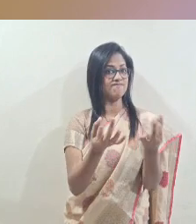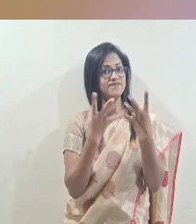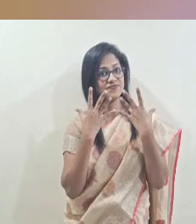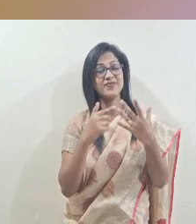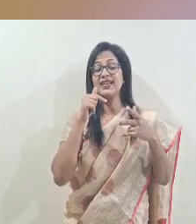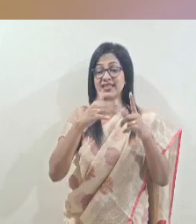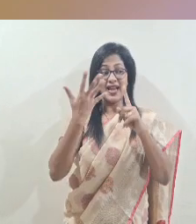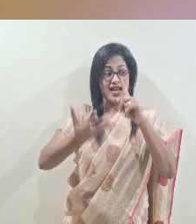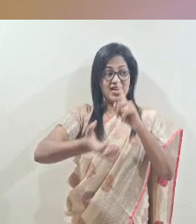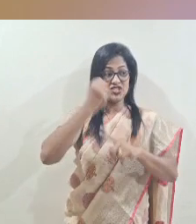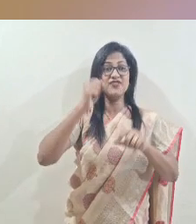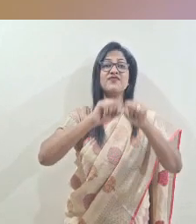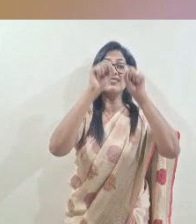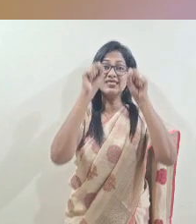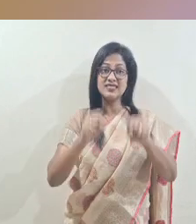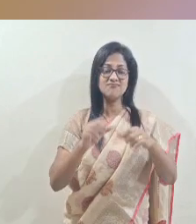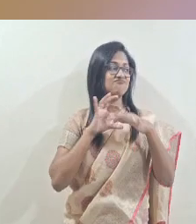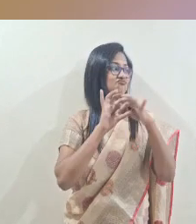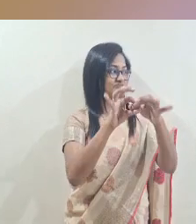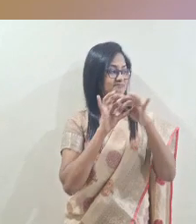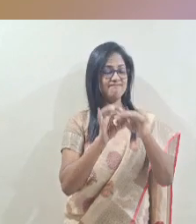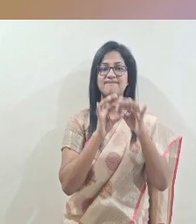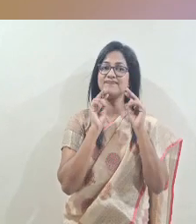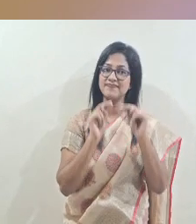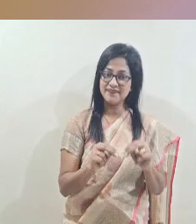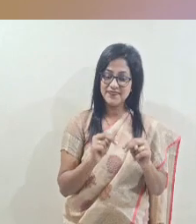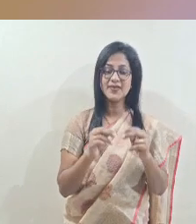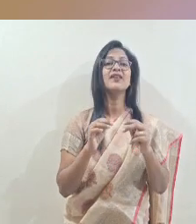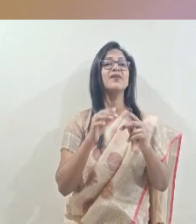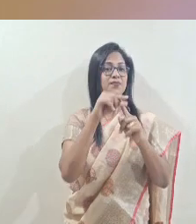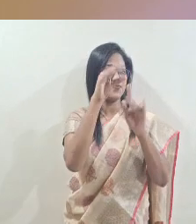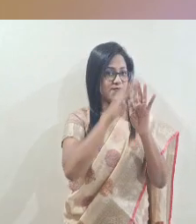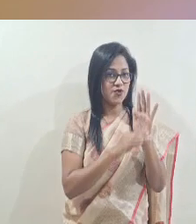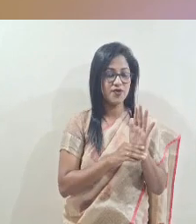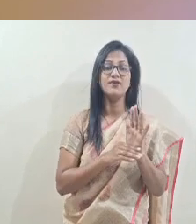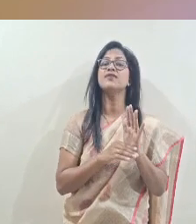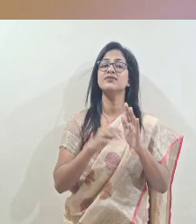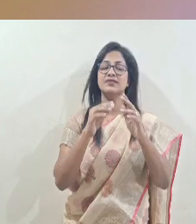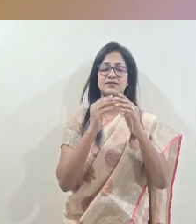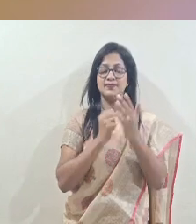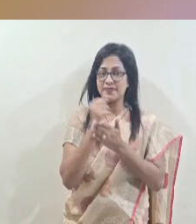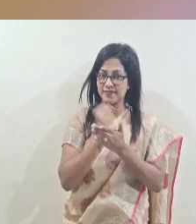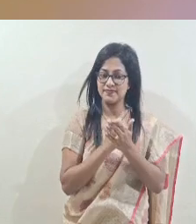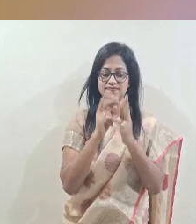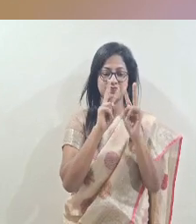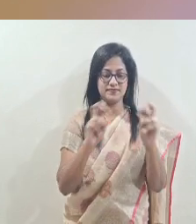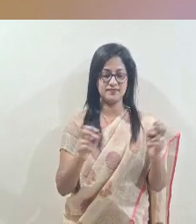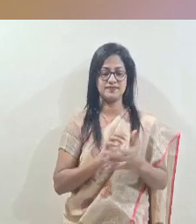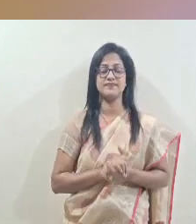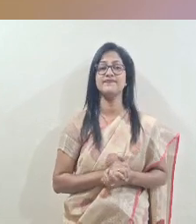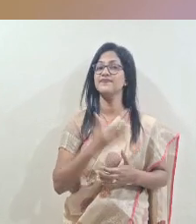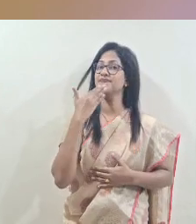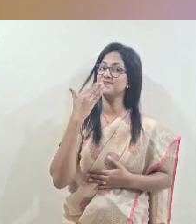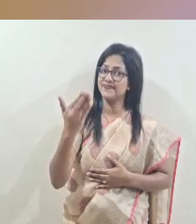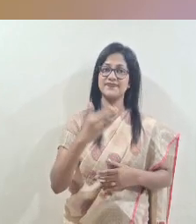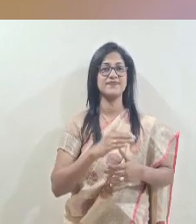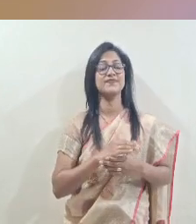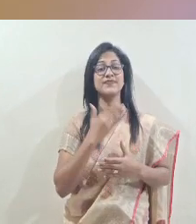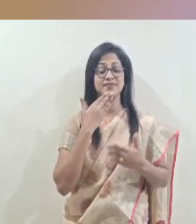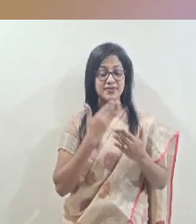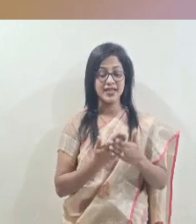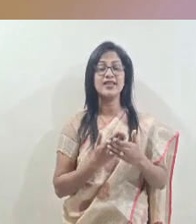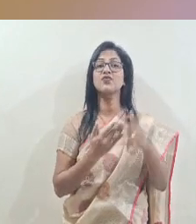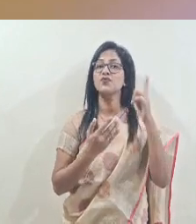those resilient systems, we need a collaboration between policy, practice, and research. Thank you. Thank you